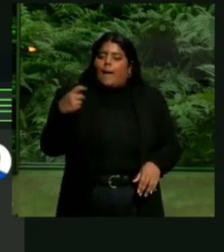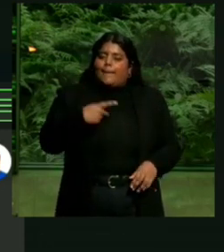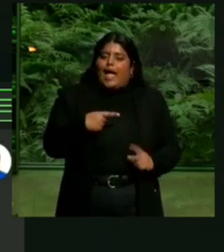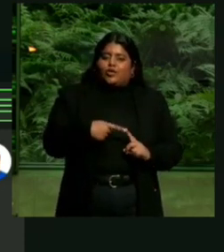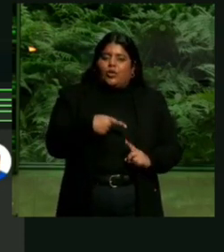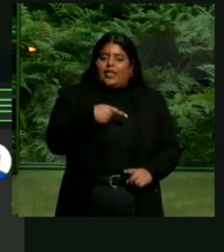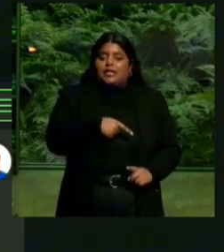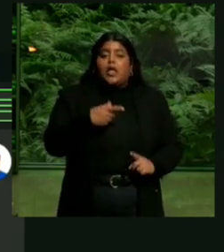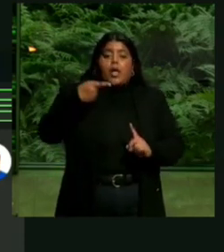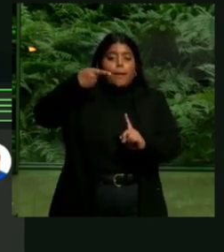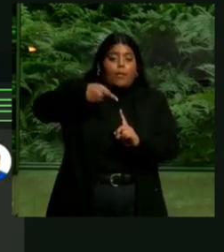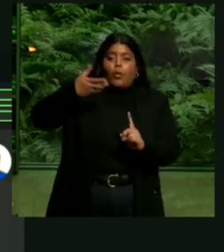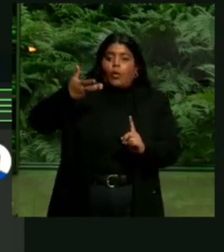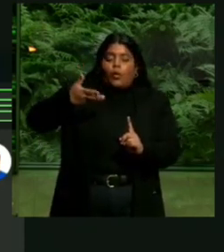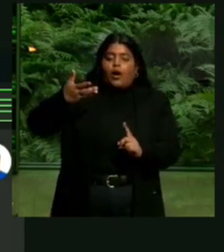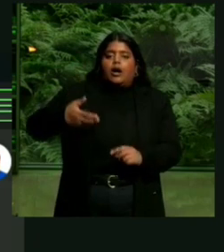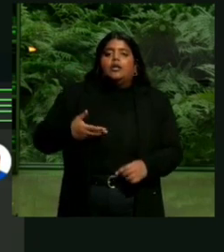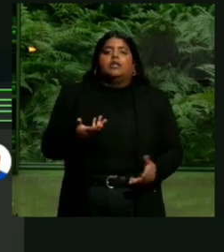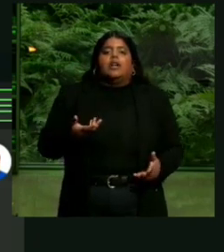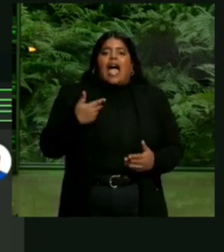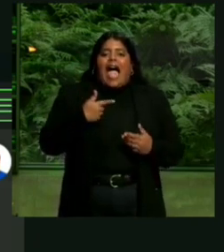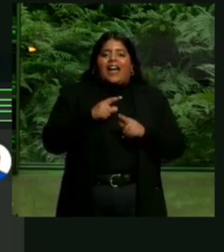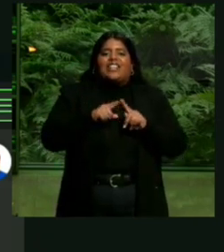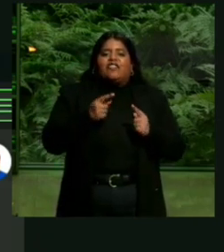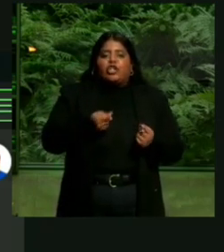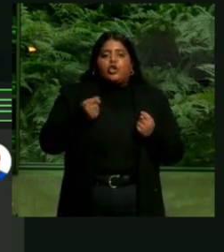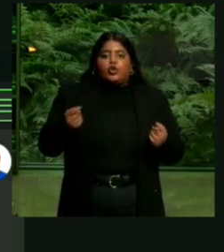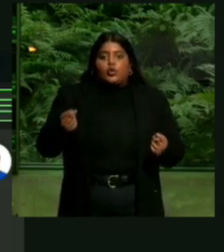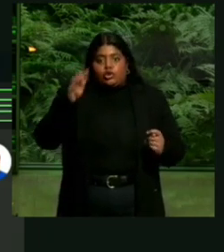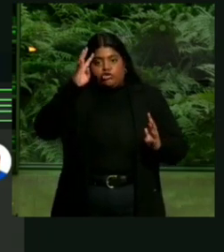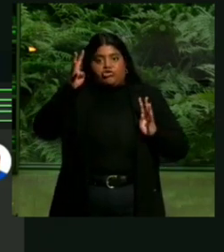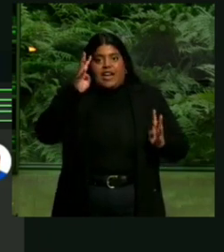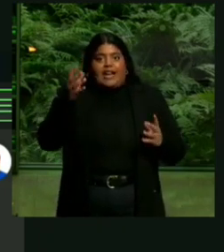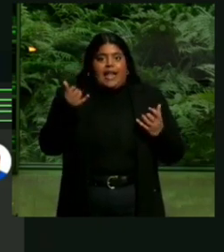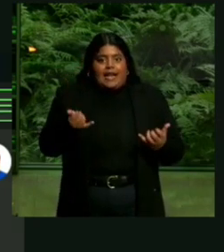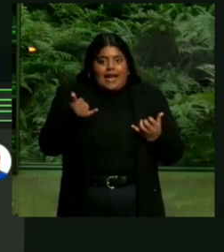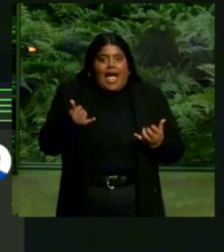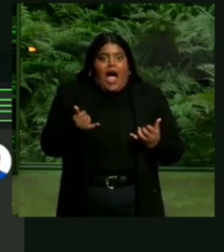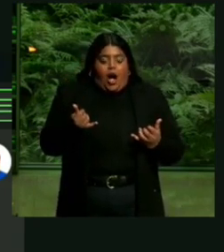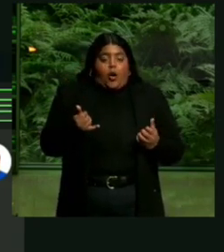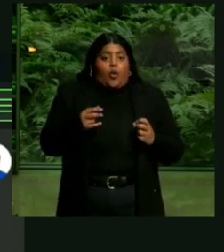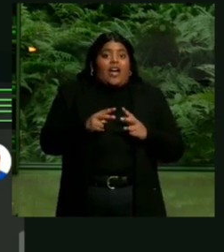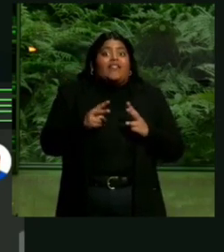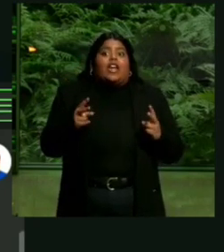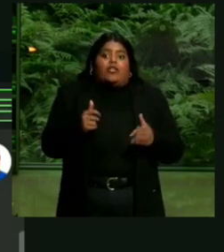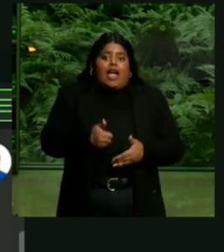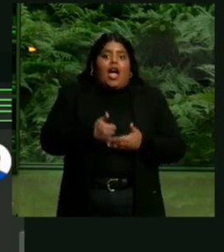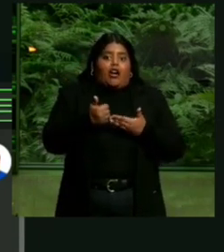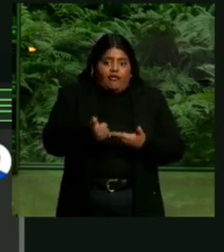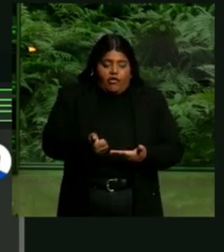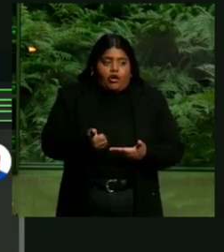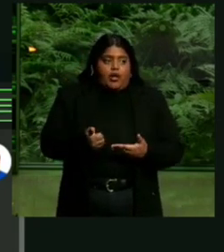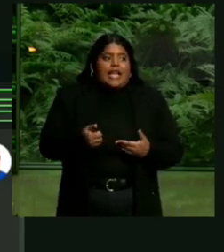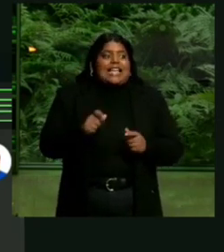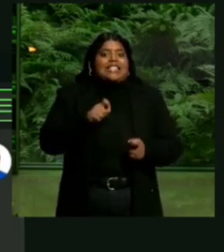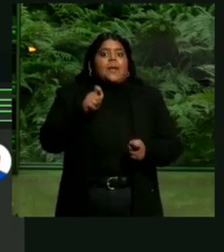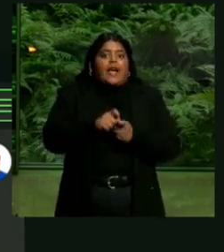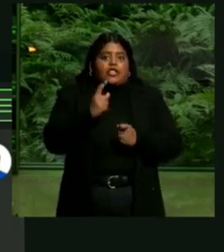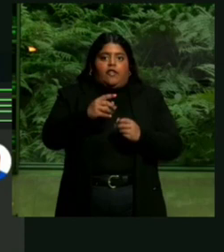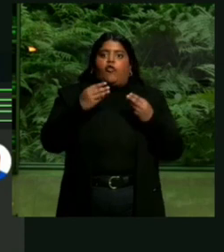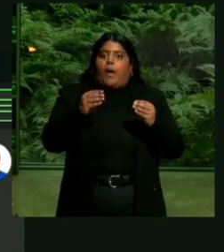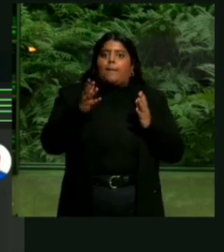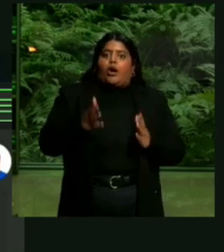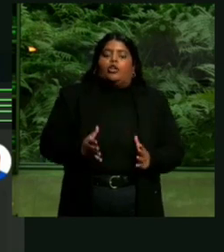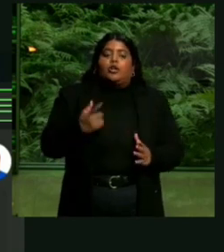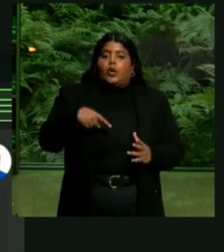think the point here was that there are tools coming up at speed that are very helpful, especially for us as marketers, that we